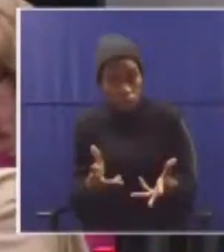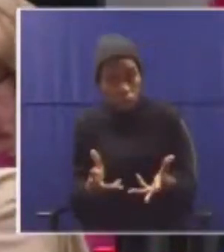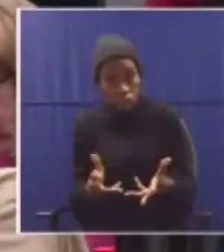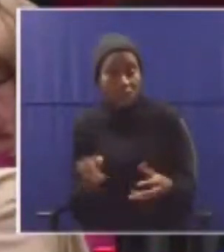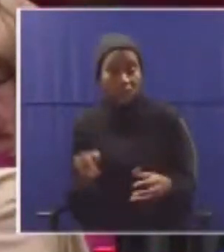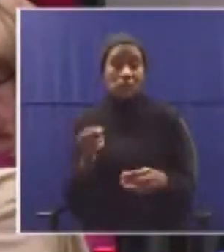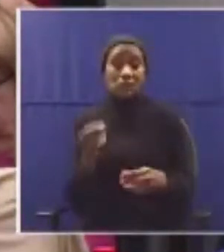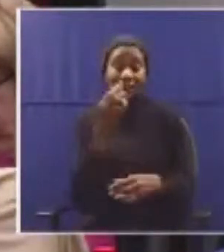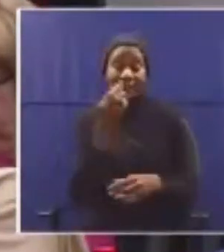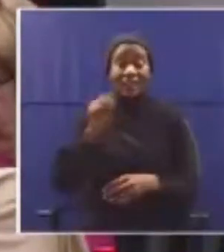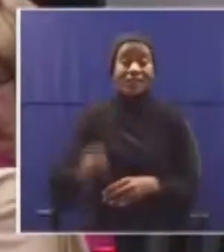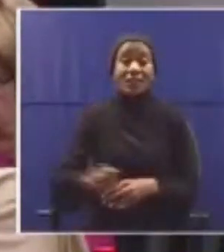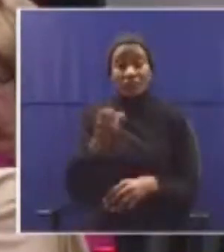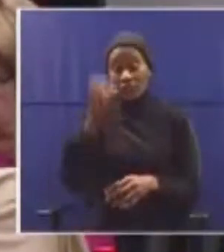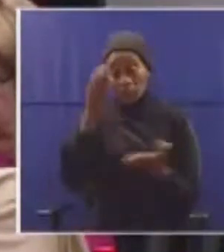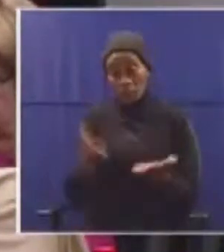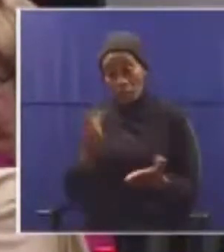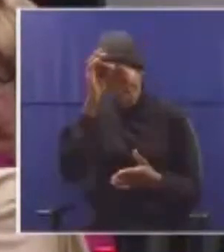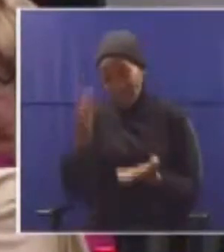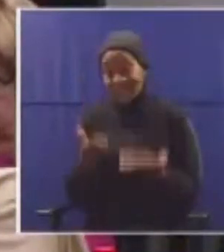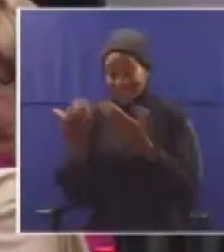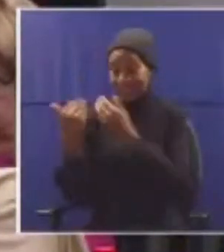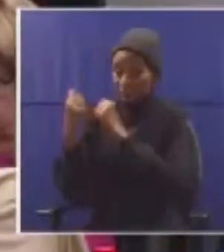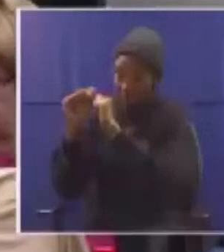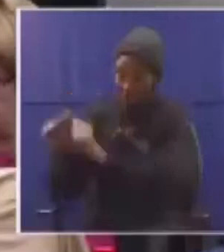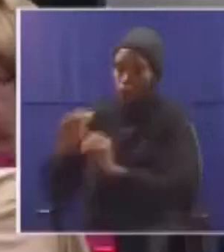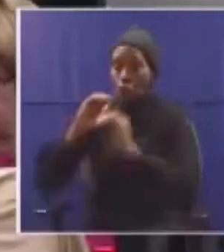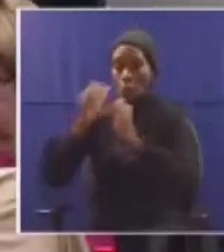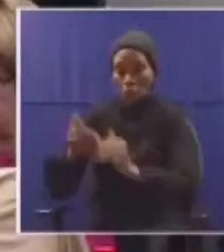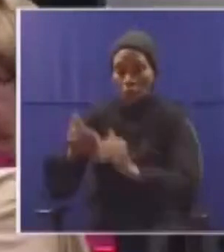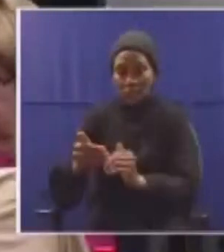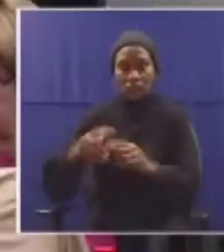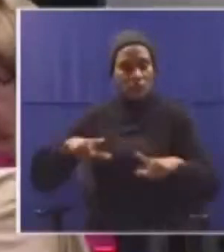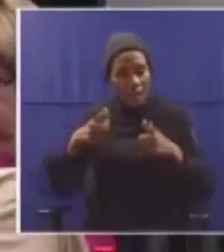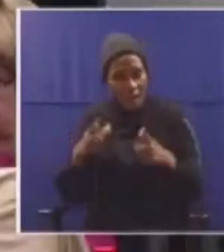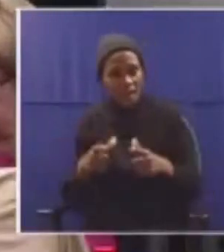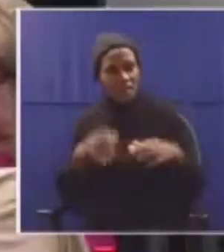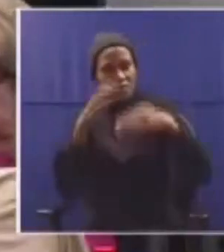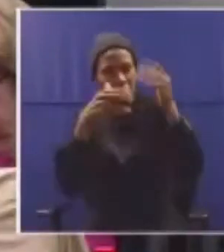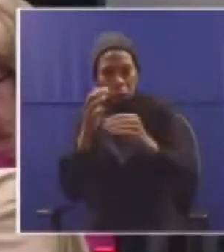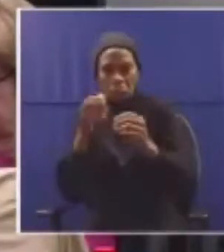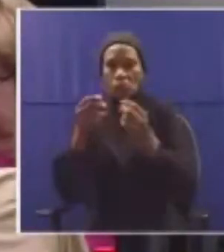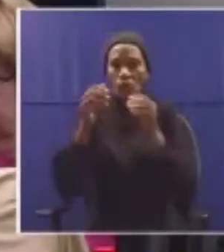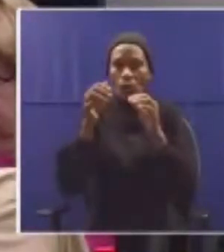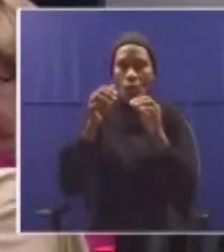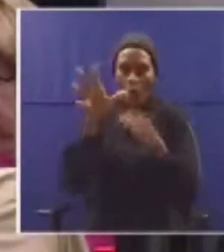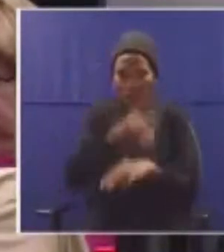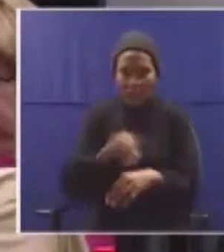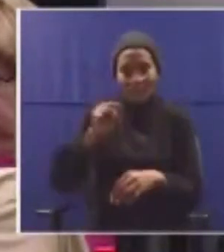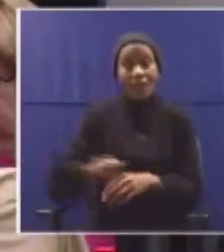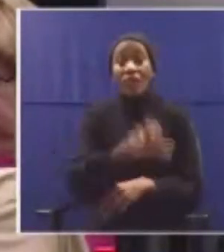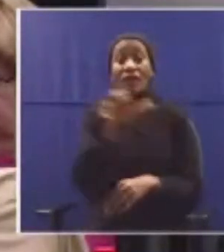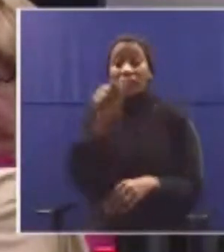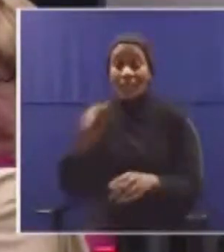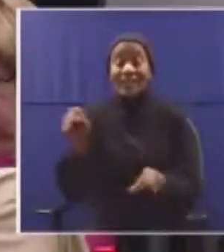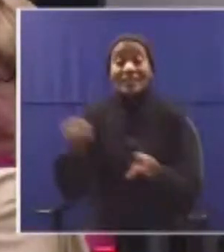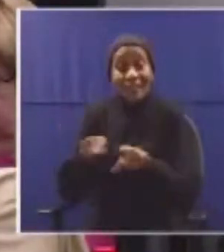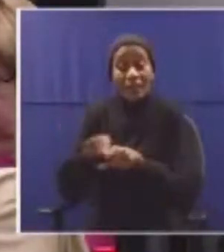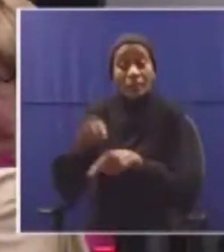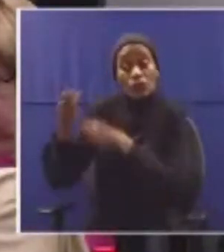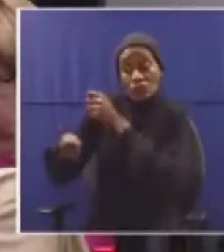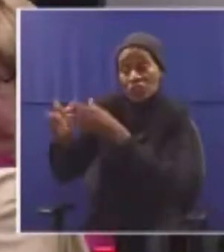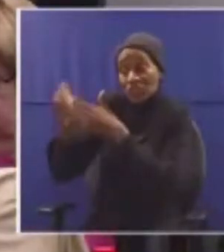makes it the South African Police Service's responsibility to protect the lives and property of South African citizens, including our traditional